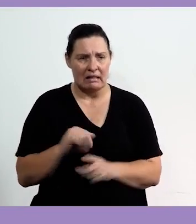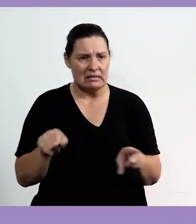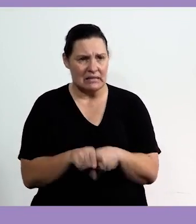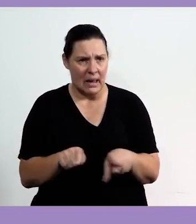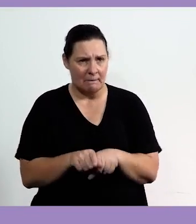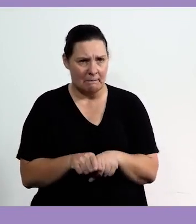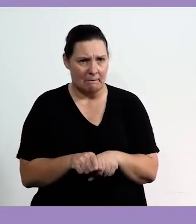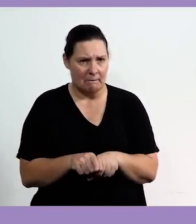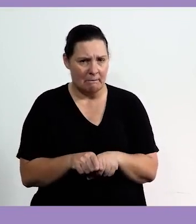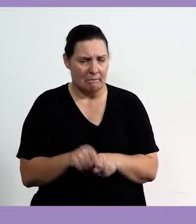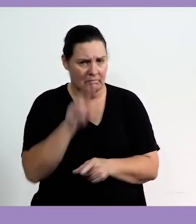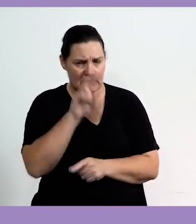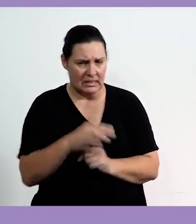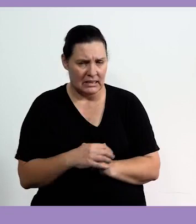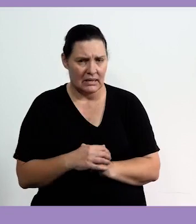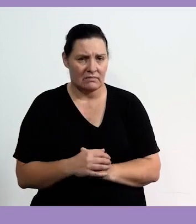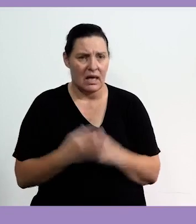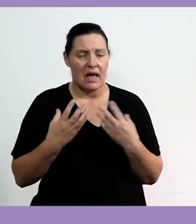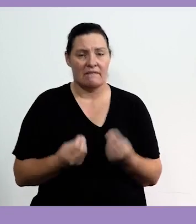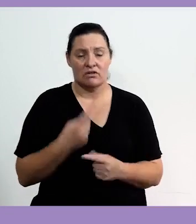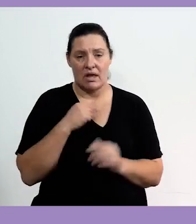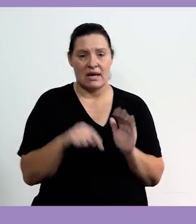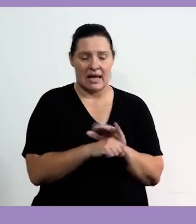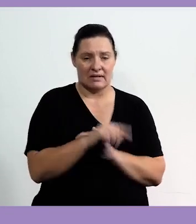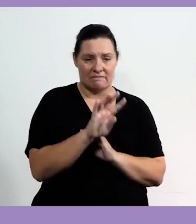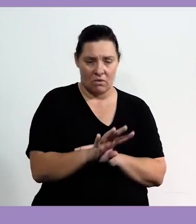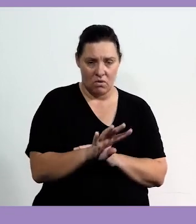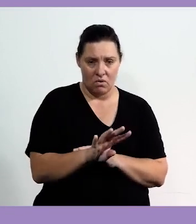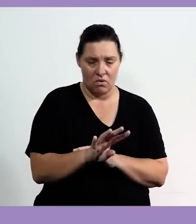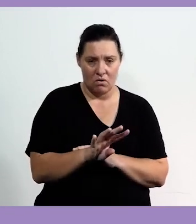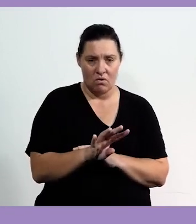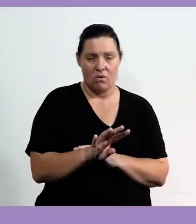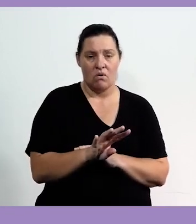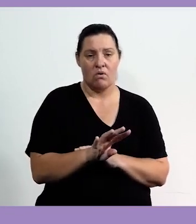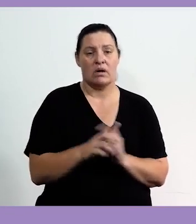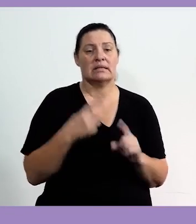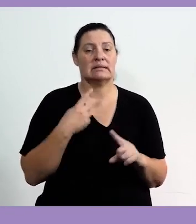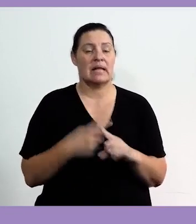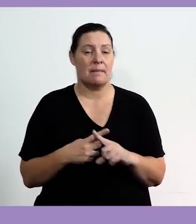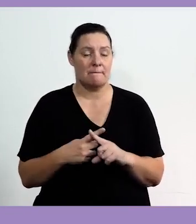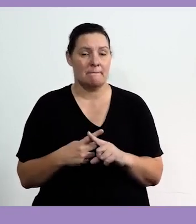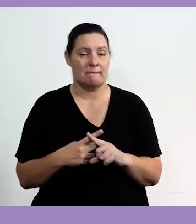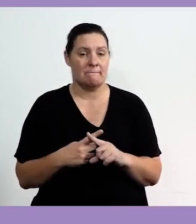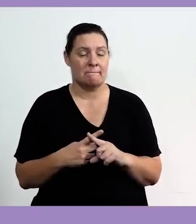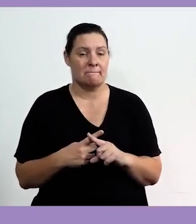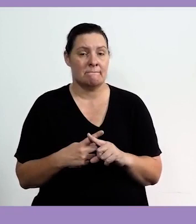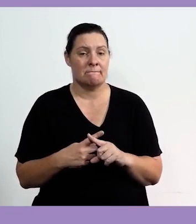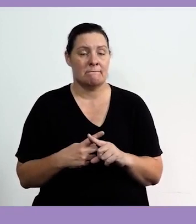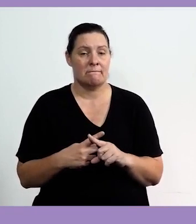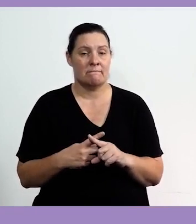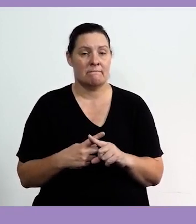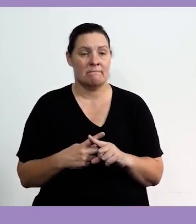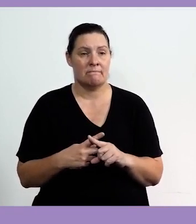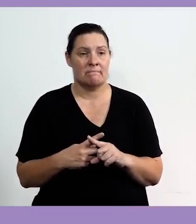it will still be the same. So we are going to say negative 4, and we are going to multiply this.